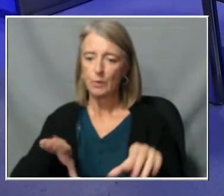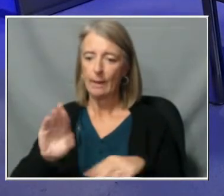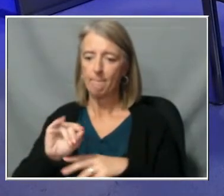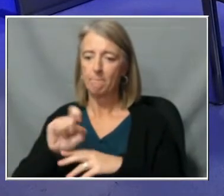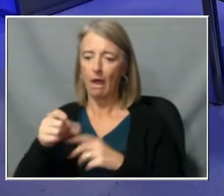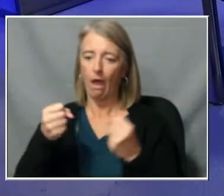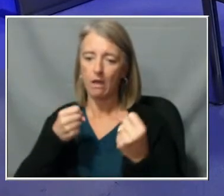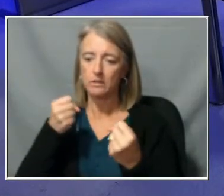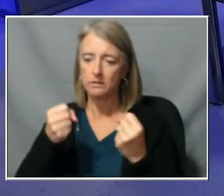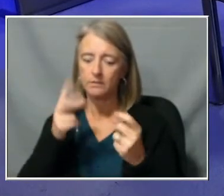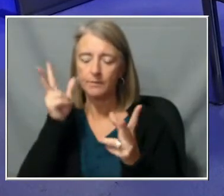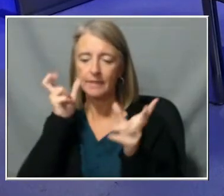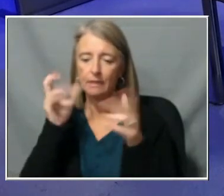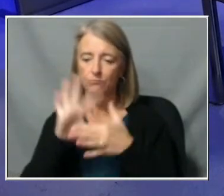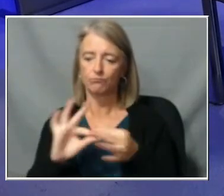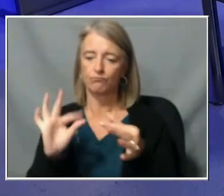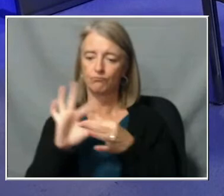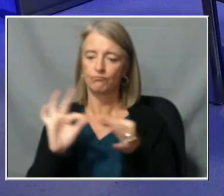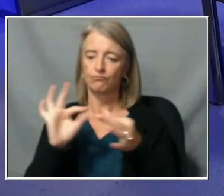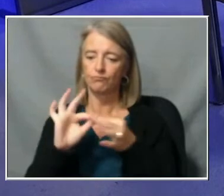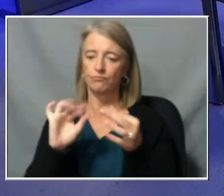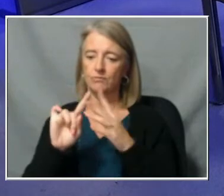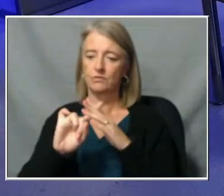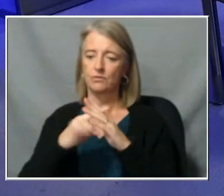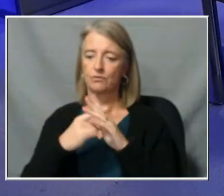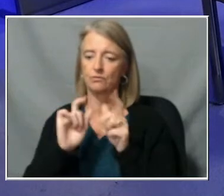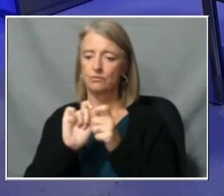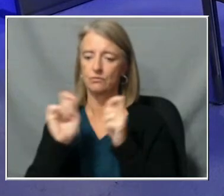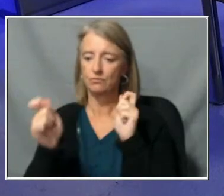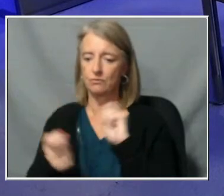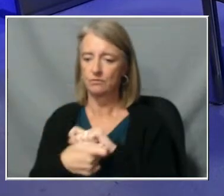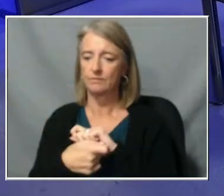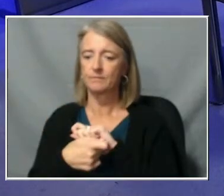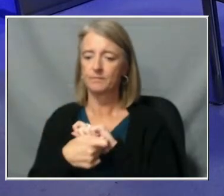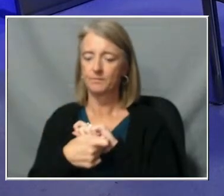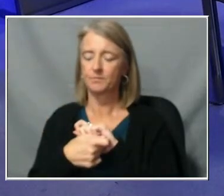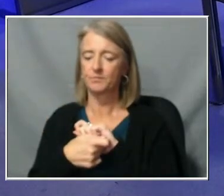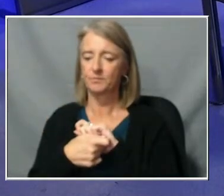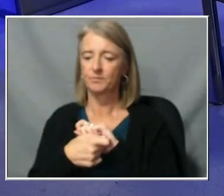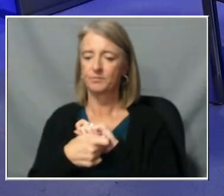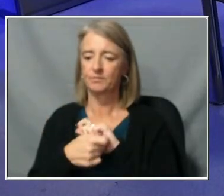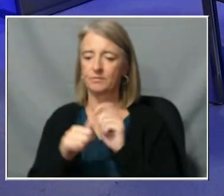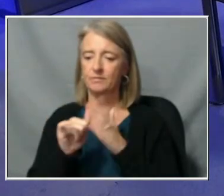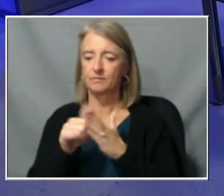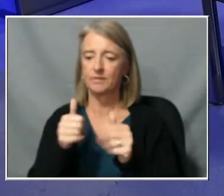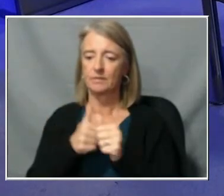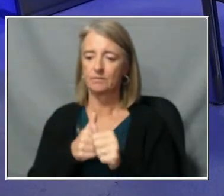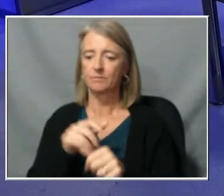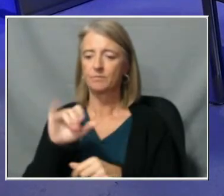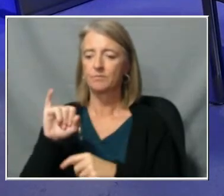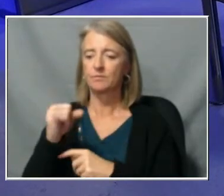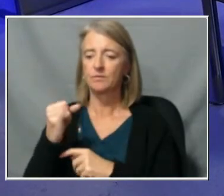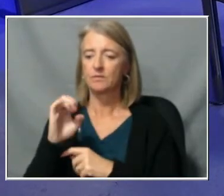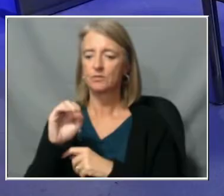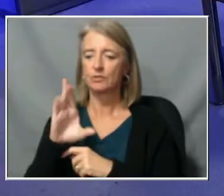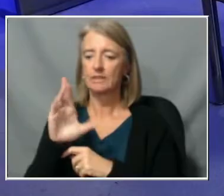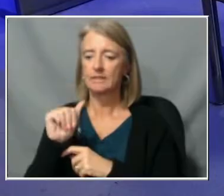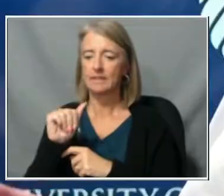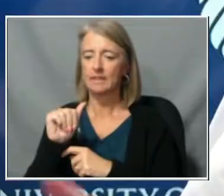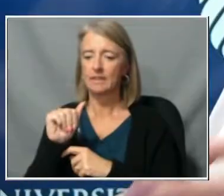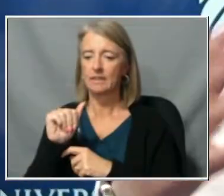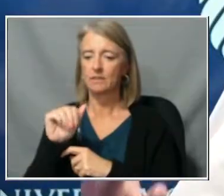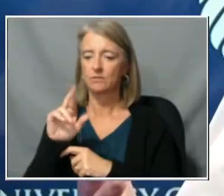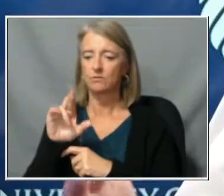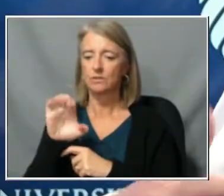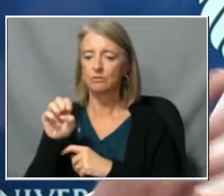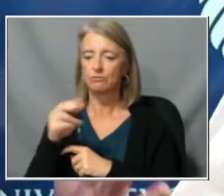hear the story and turn a page, turn a corner, and get on the right track, I like that. Dr. Jessica Callender-Rich, what is your takeaway? I feel like you